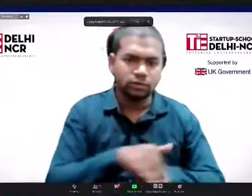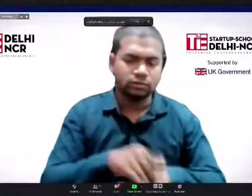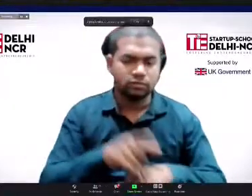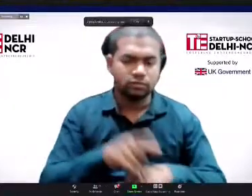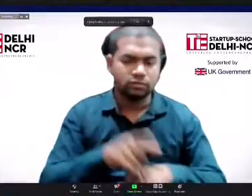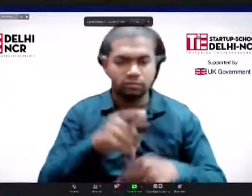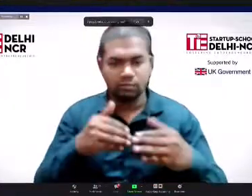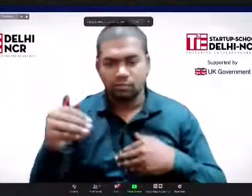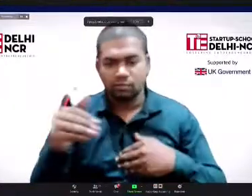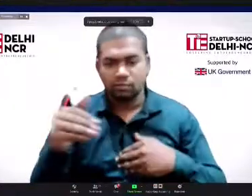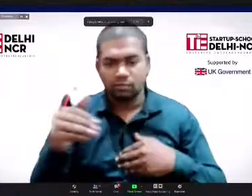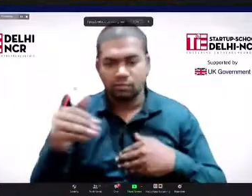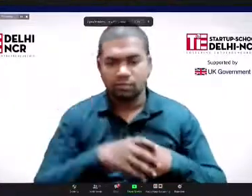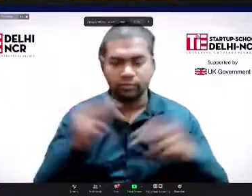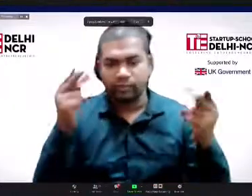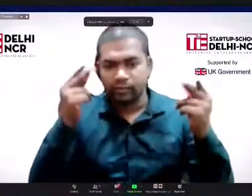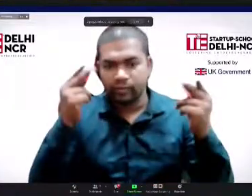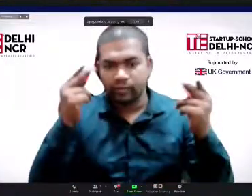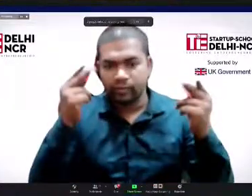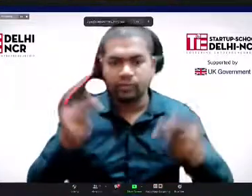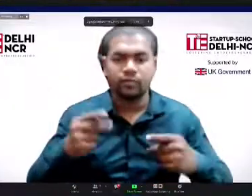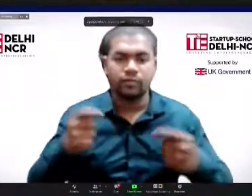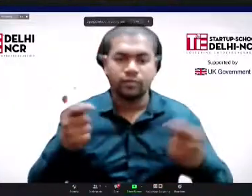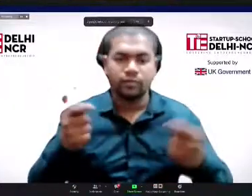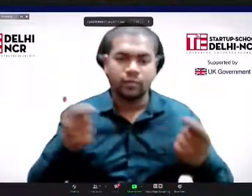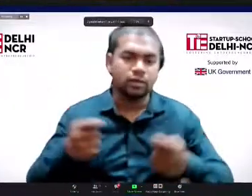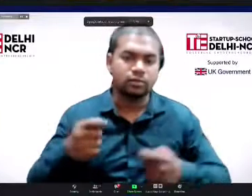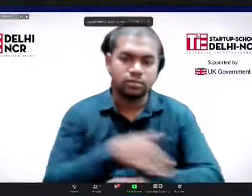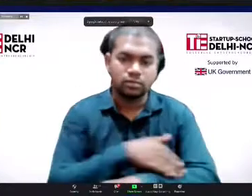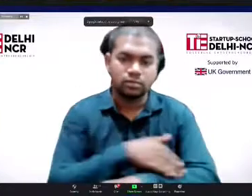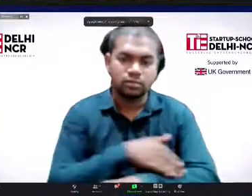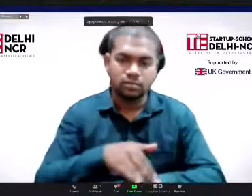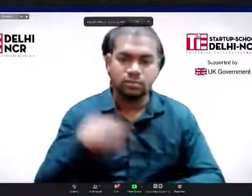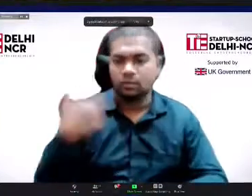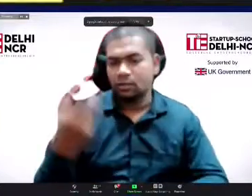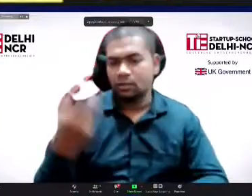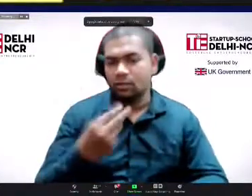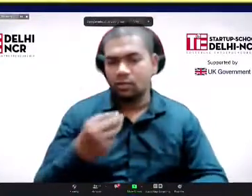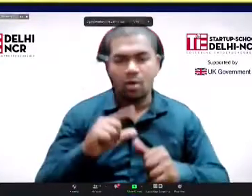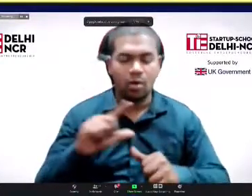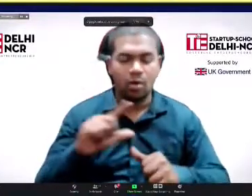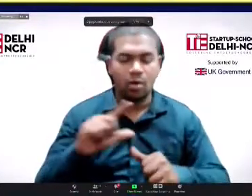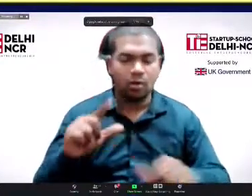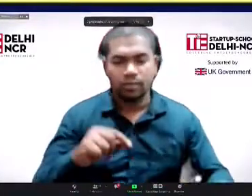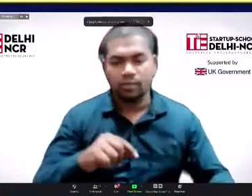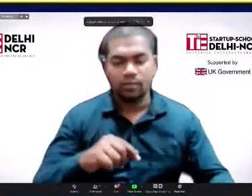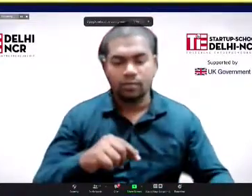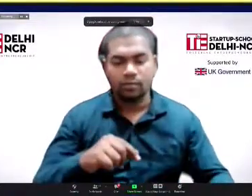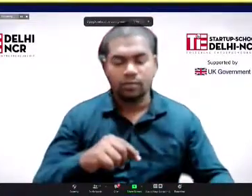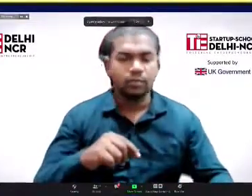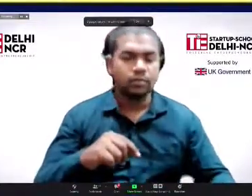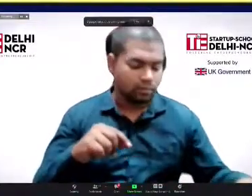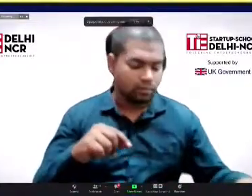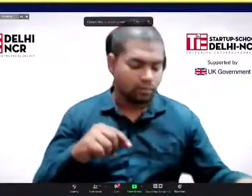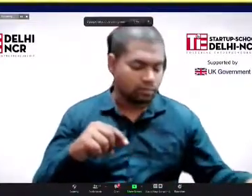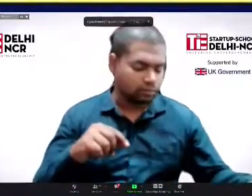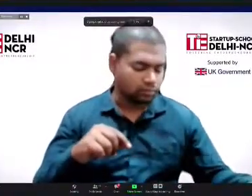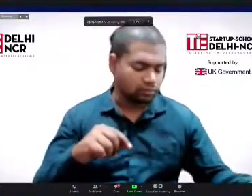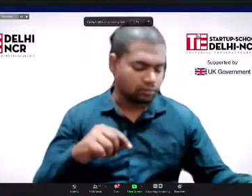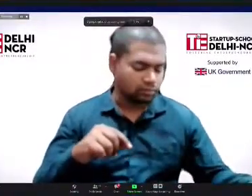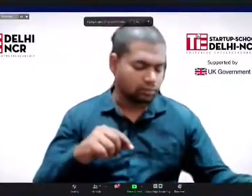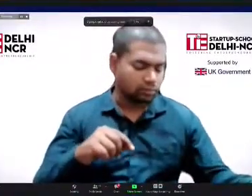Begin to think like a designer, entrepreneur, engineer, because we are all. Yes. And that is where India needs to make